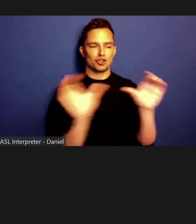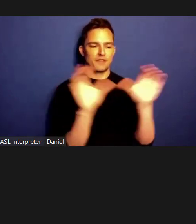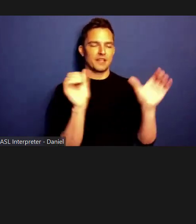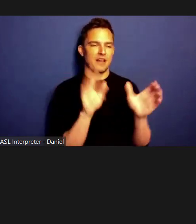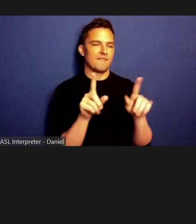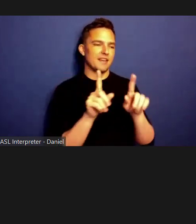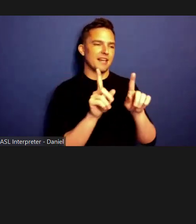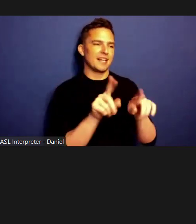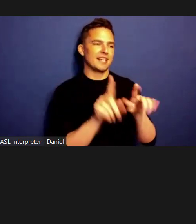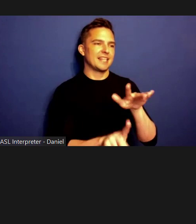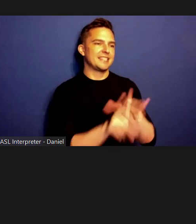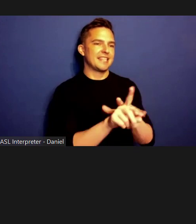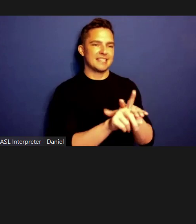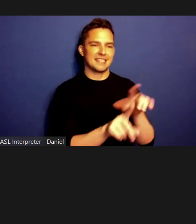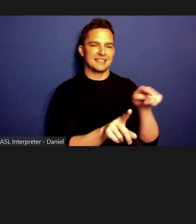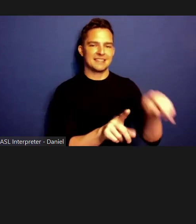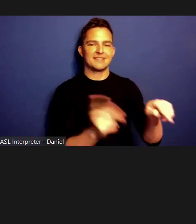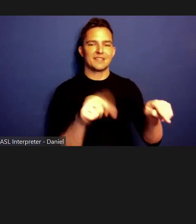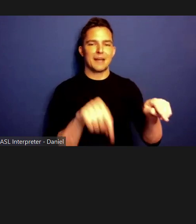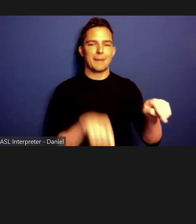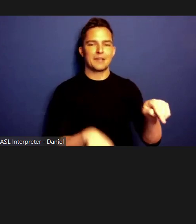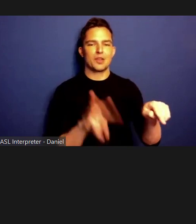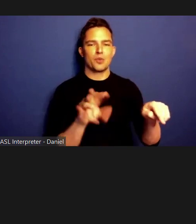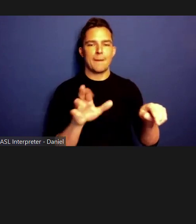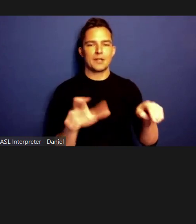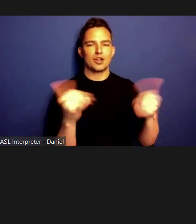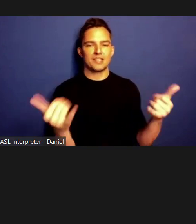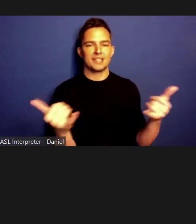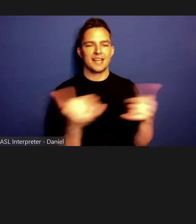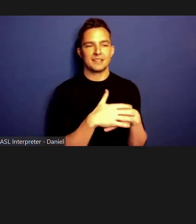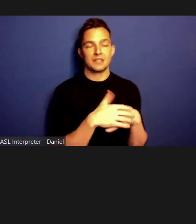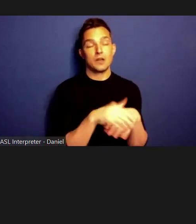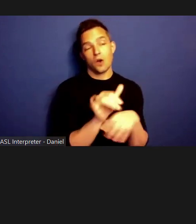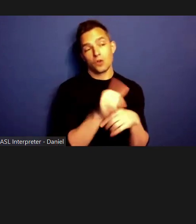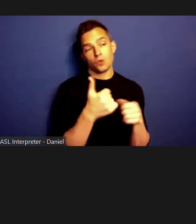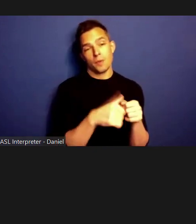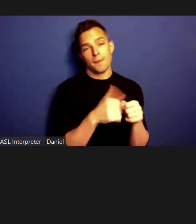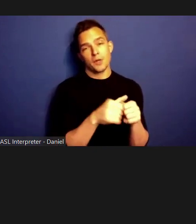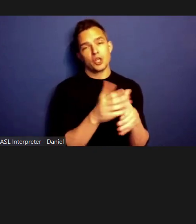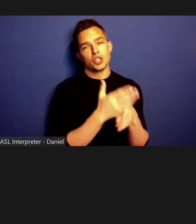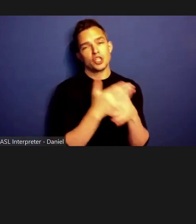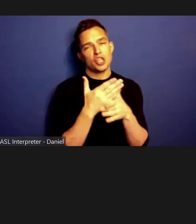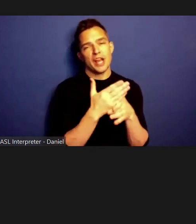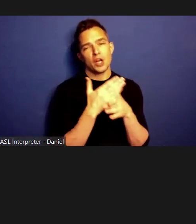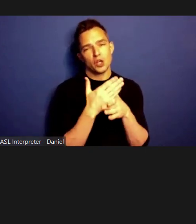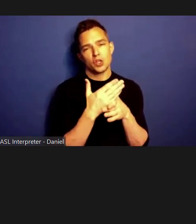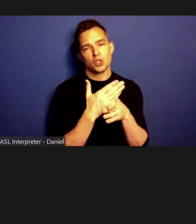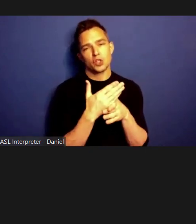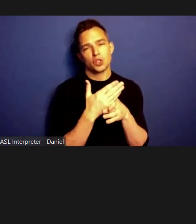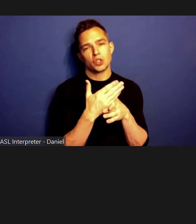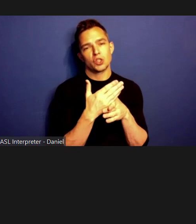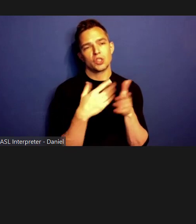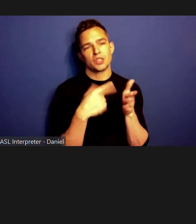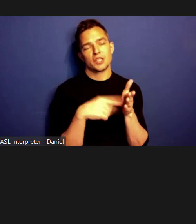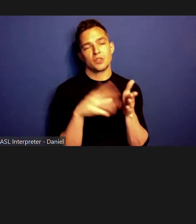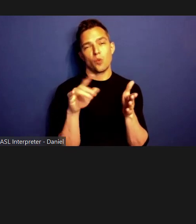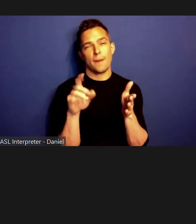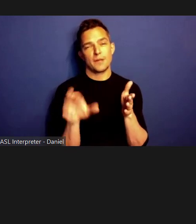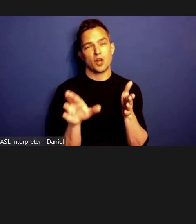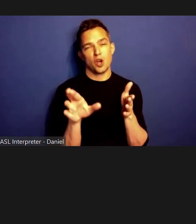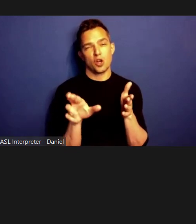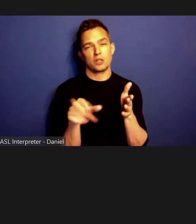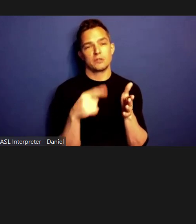for having been a part of our webinar today. Remember also to share this webinar and